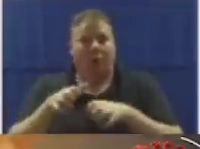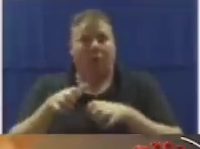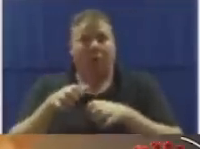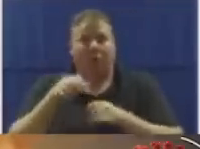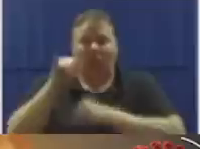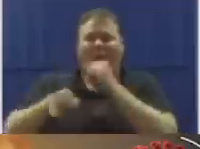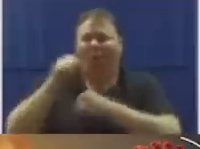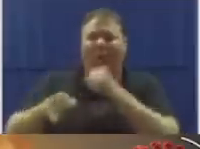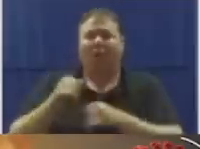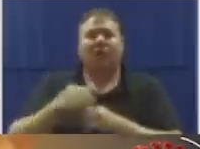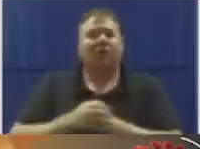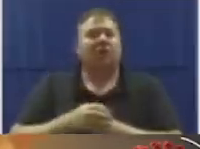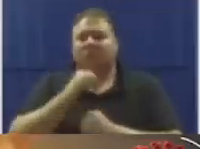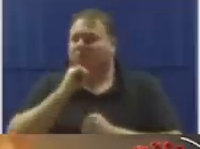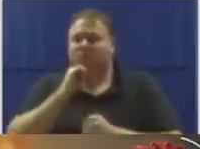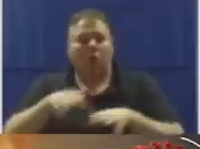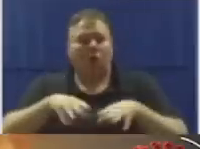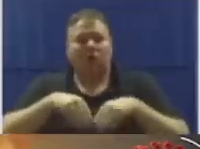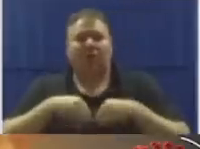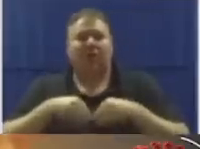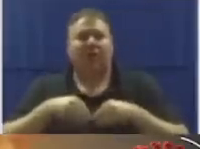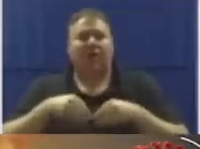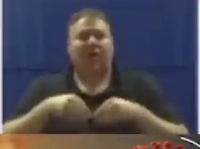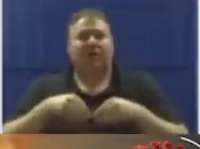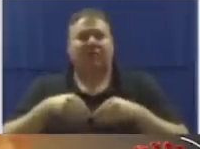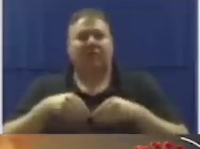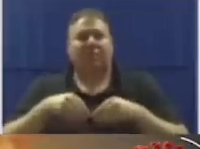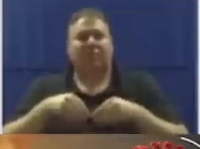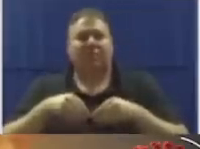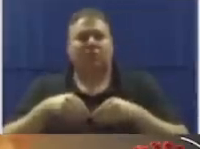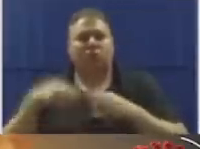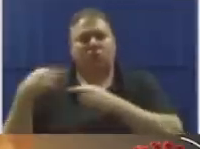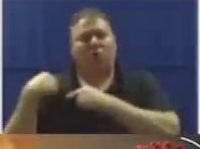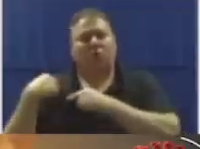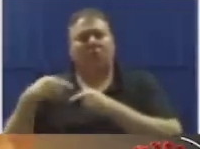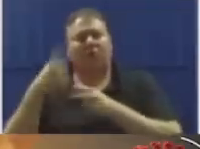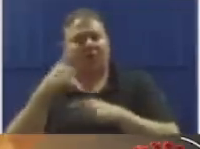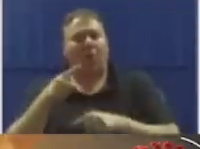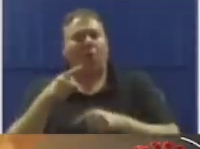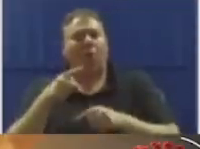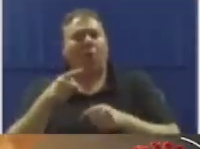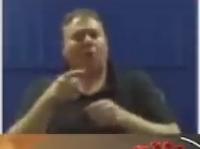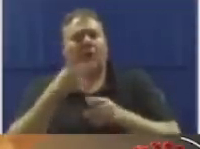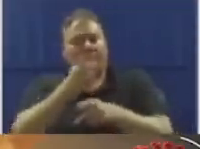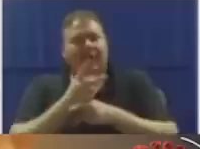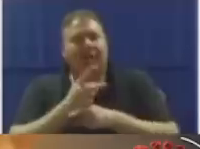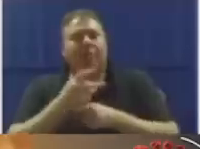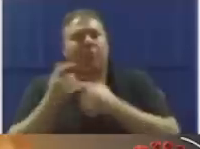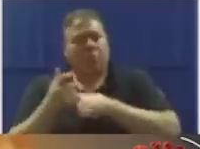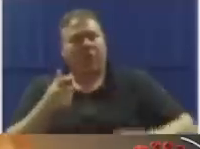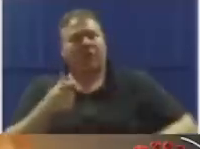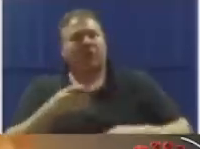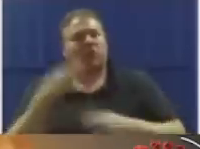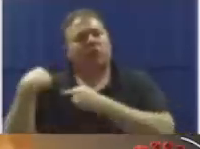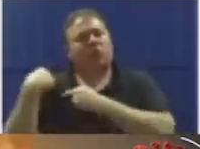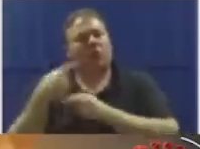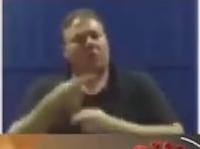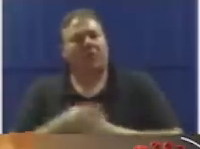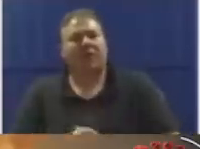for failing to hold the president at the time, President Zuma, accountable for Nkandla, and the solemn promises that were